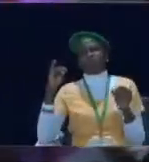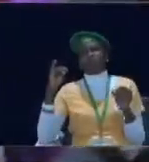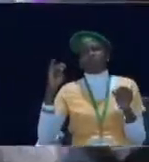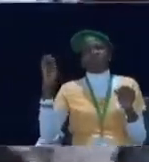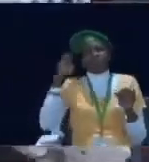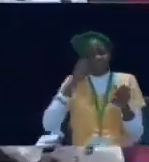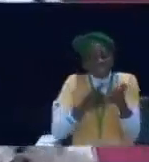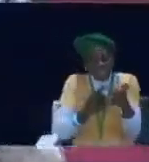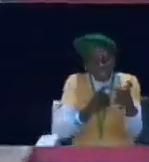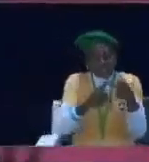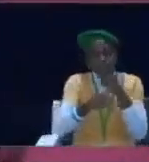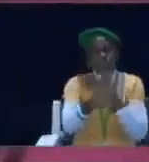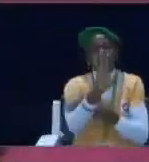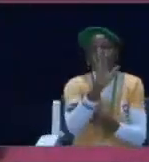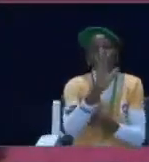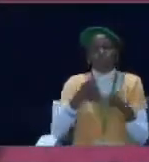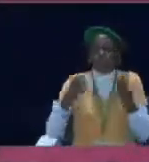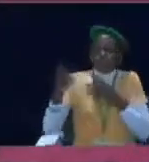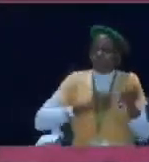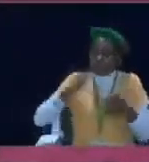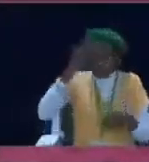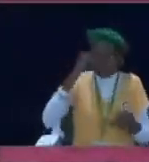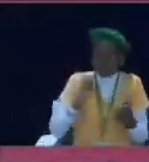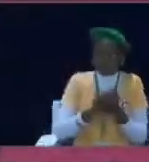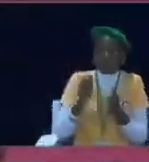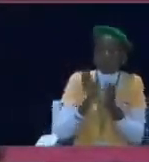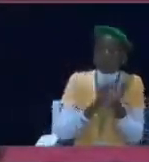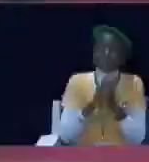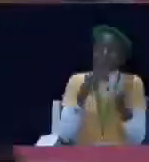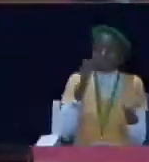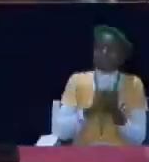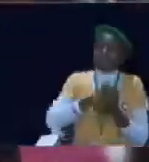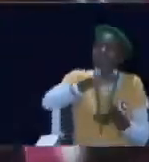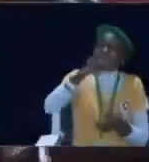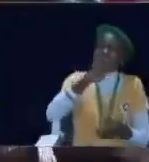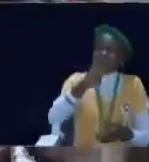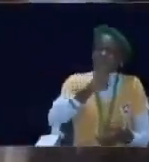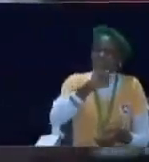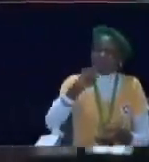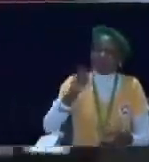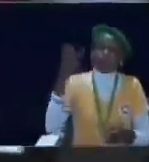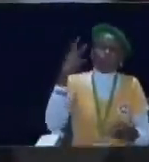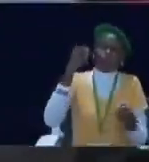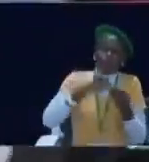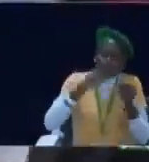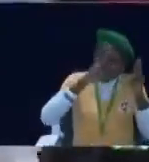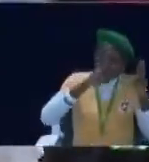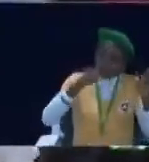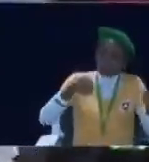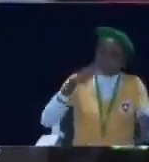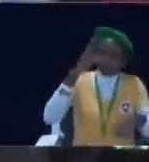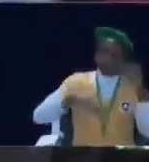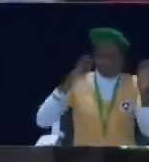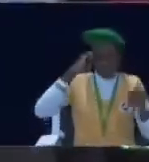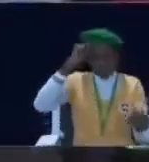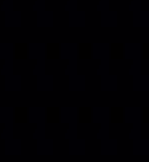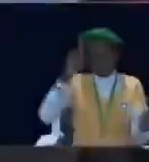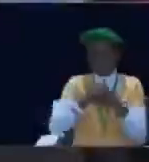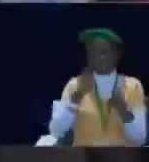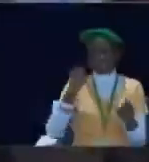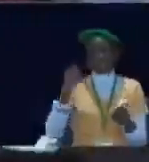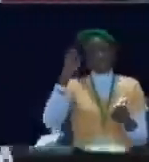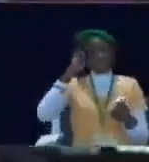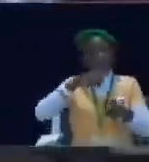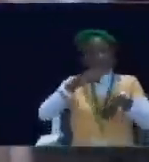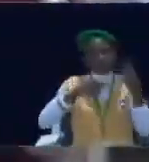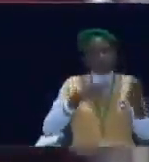He ran to God. How do I know that? The Bible says Jabez was more honorable than his brothers. He